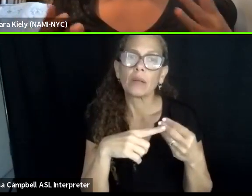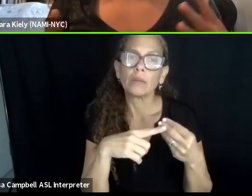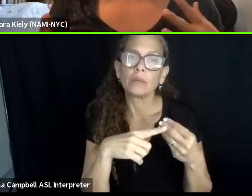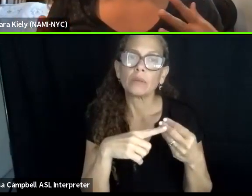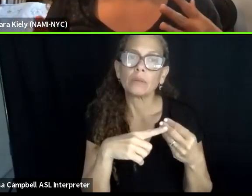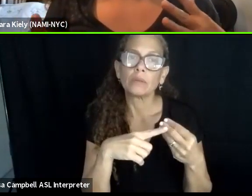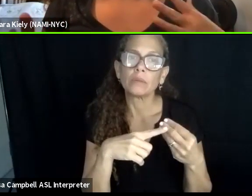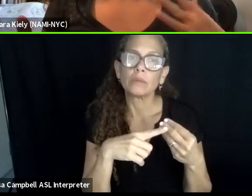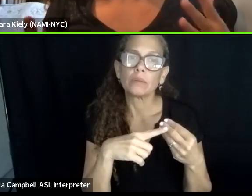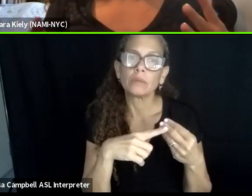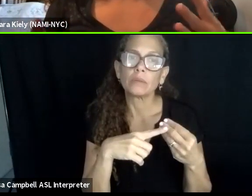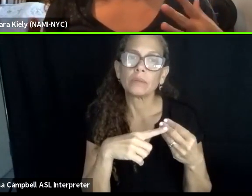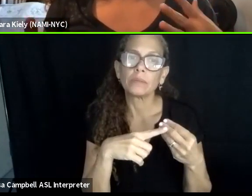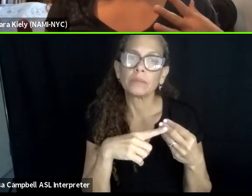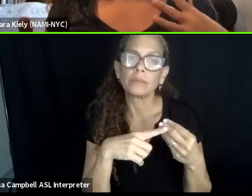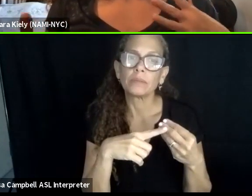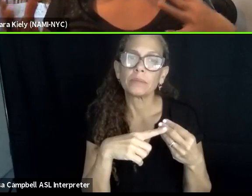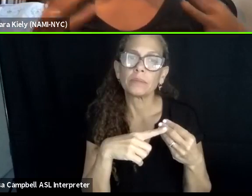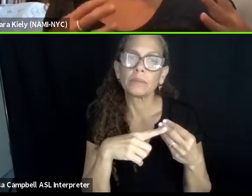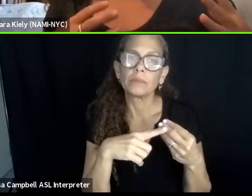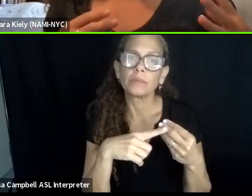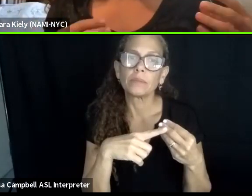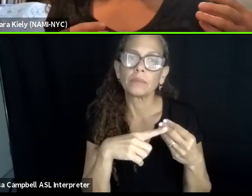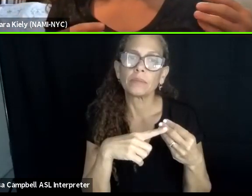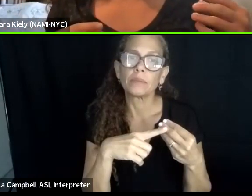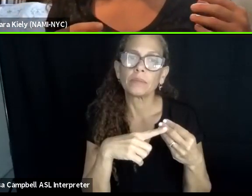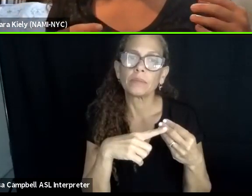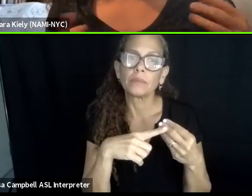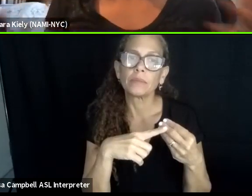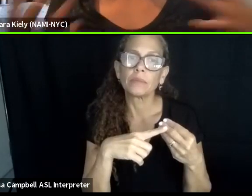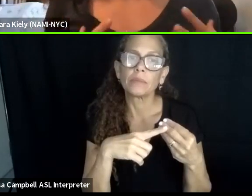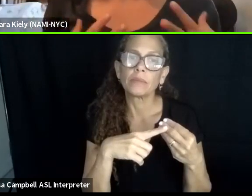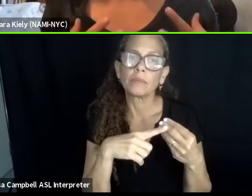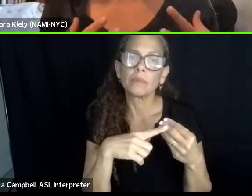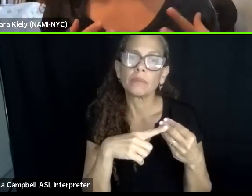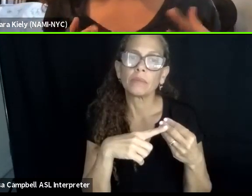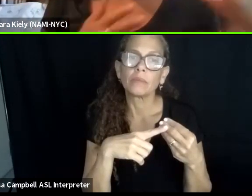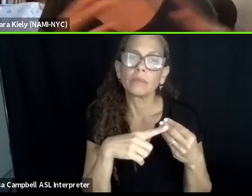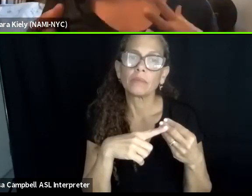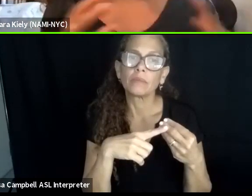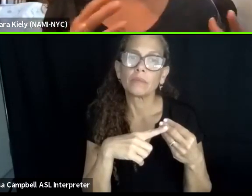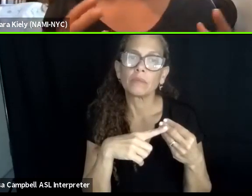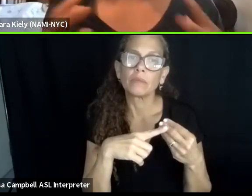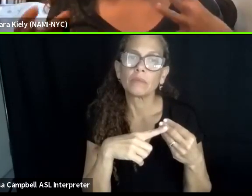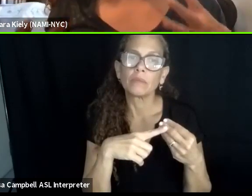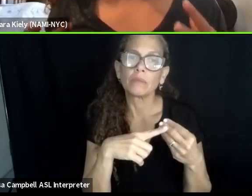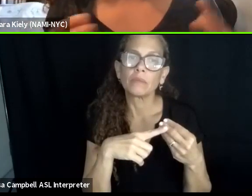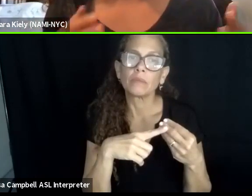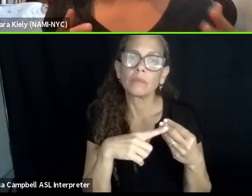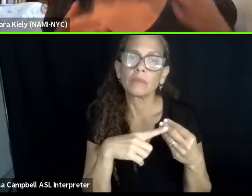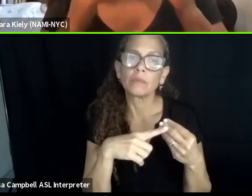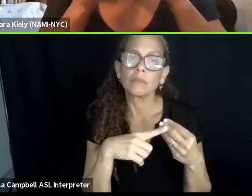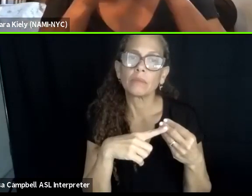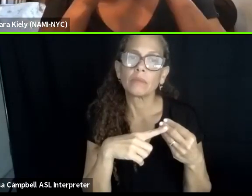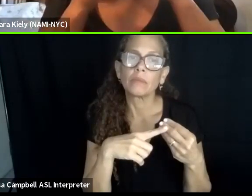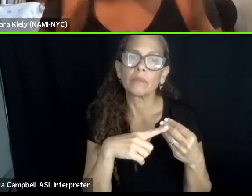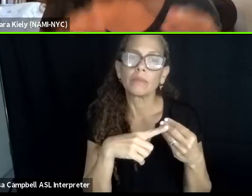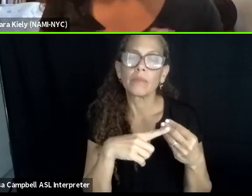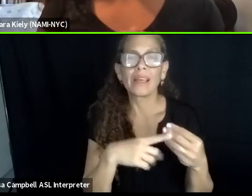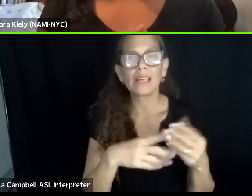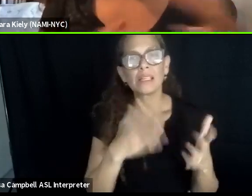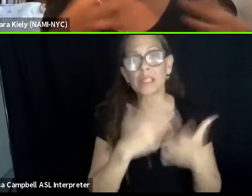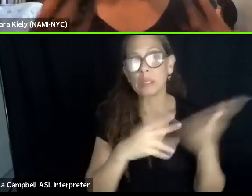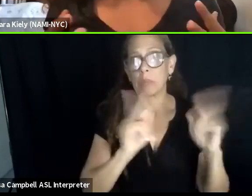folks mentioned situations where DBT, they did not feel that DBT was quite the right